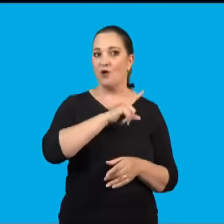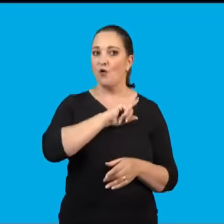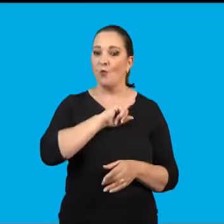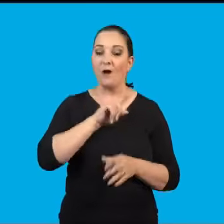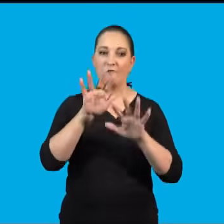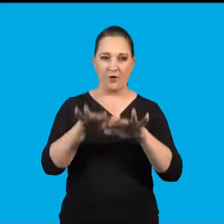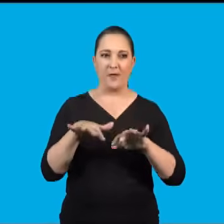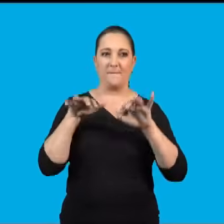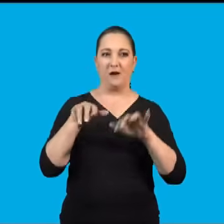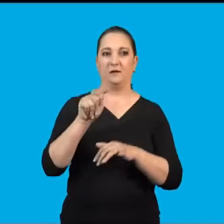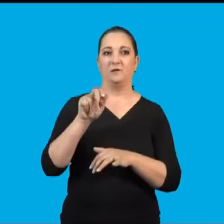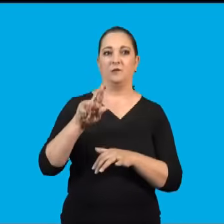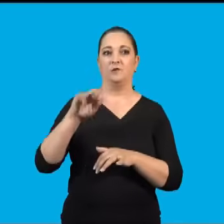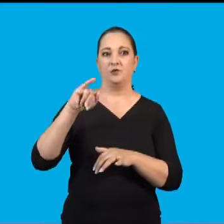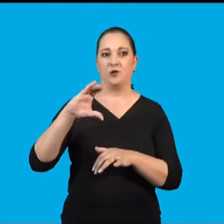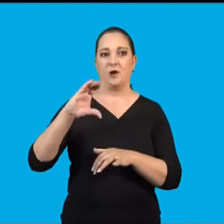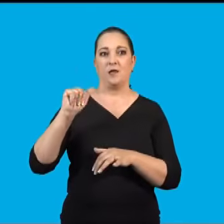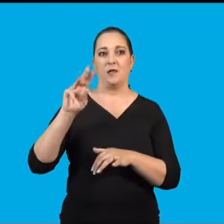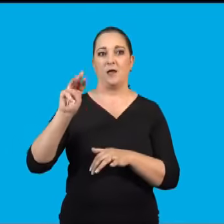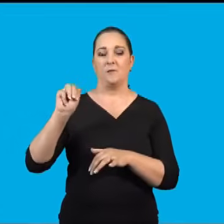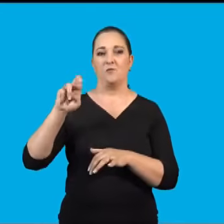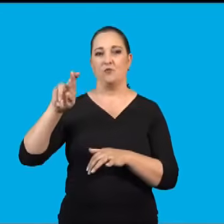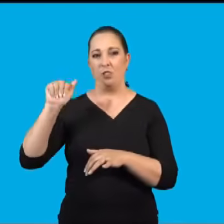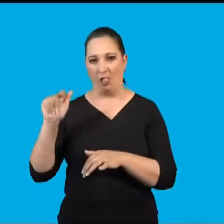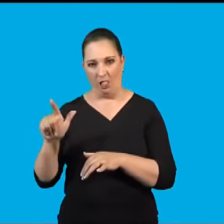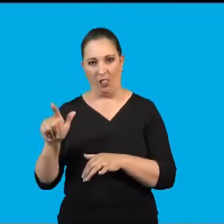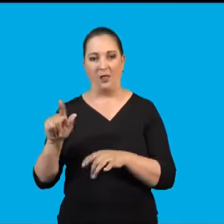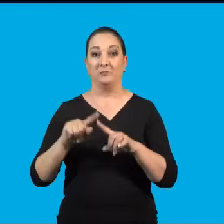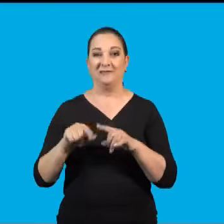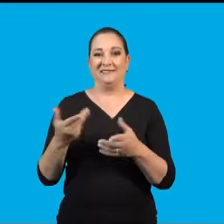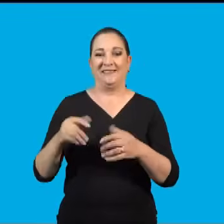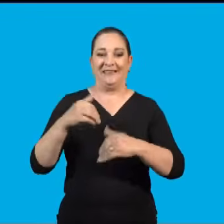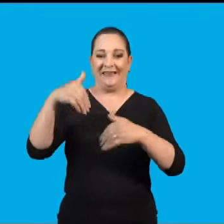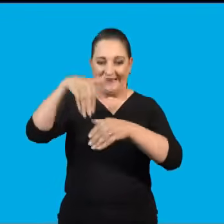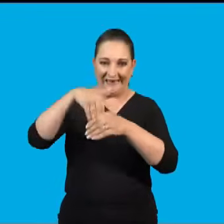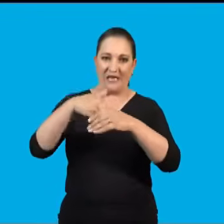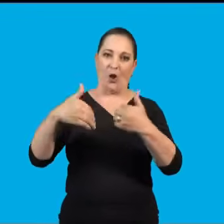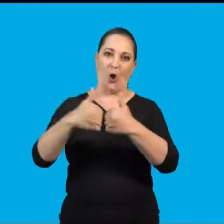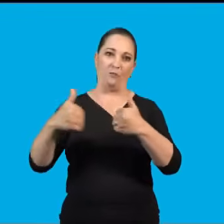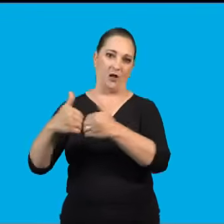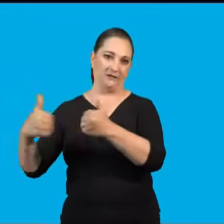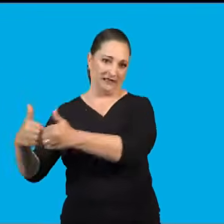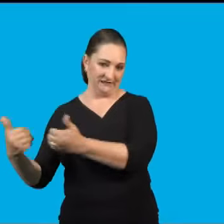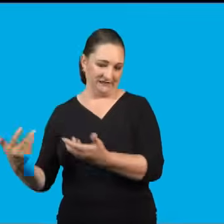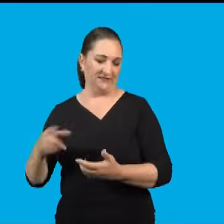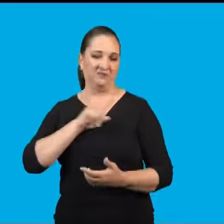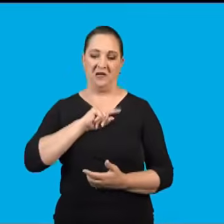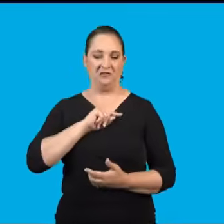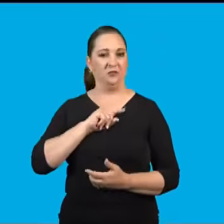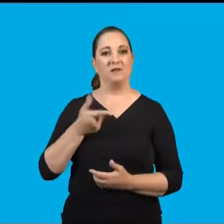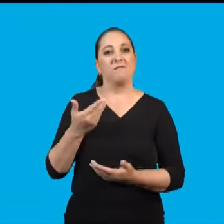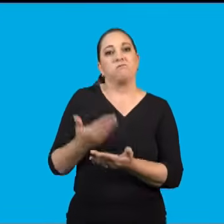of the tricameral parliament because it continued with the implementation of apartheid. So those are the